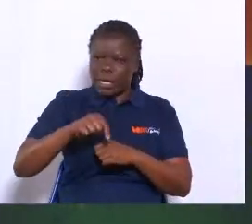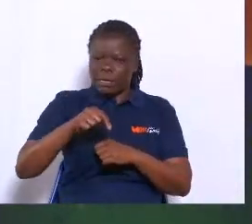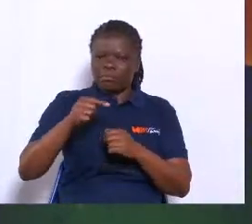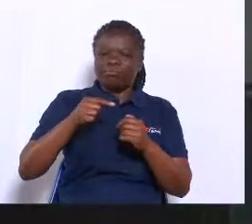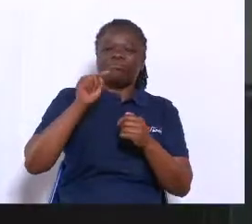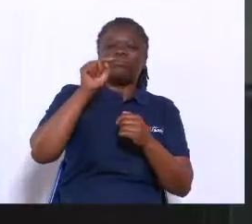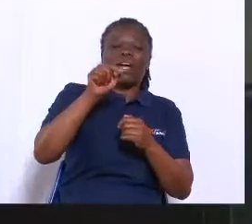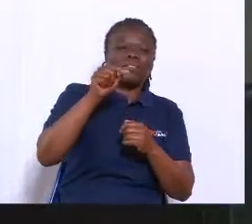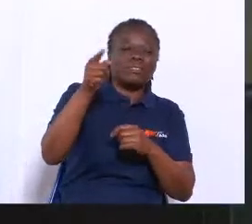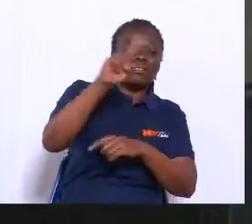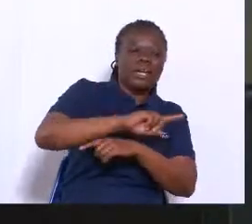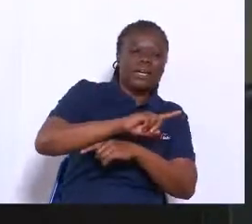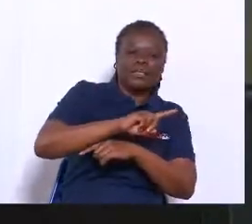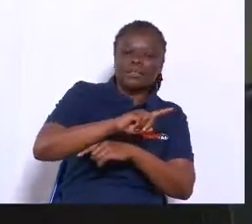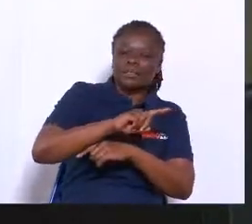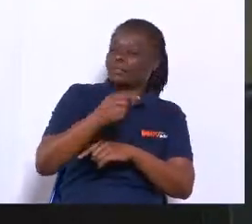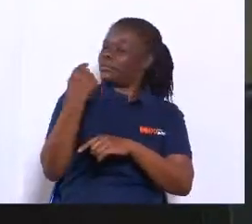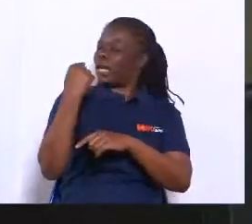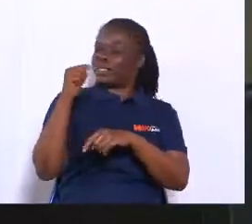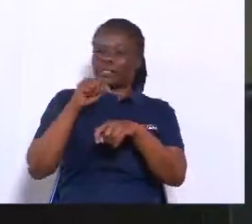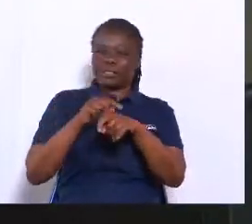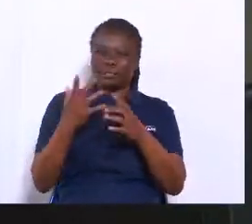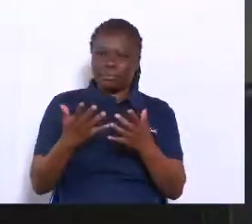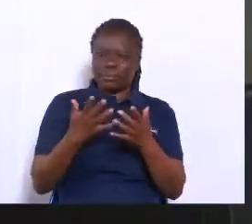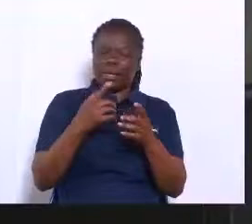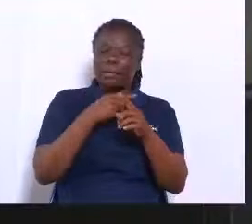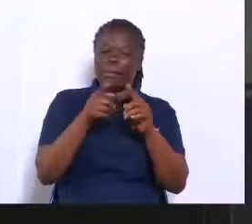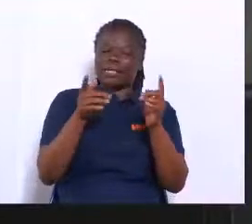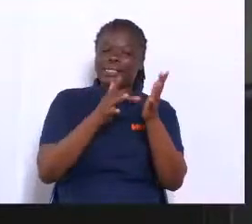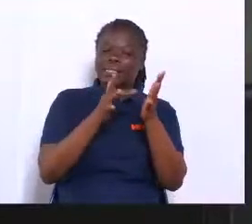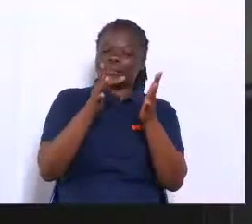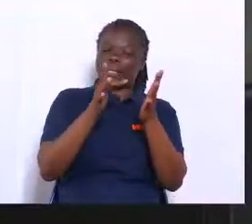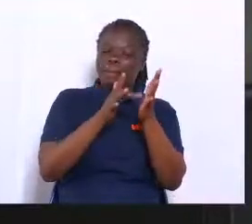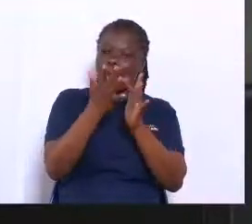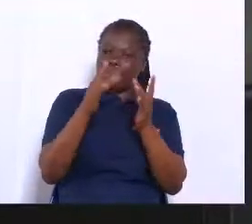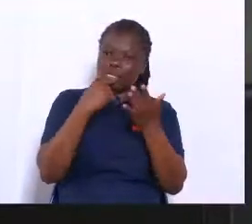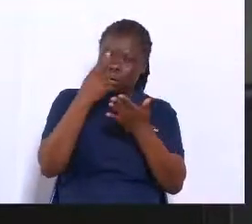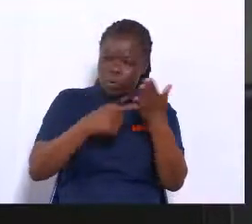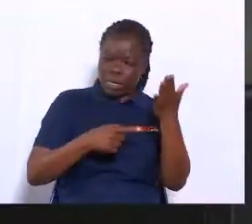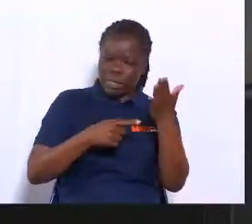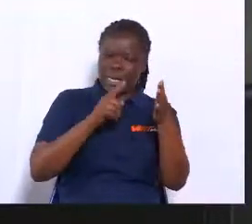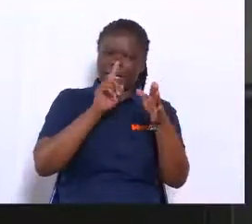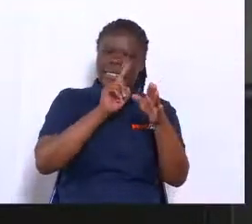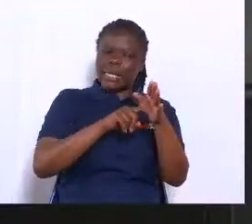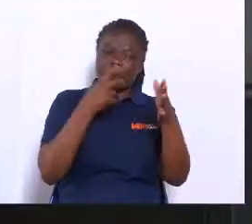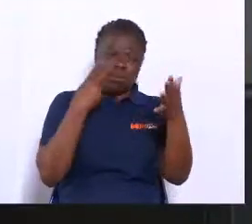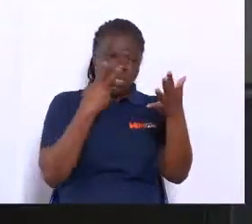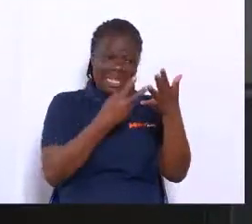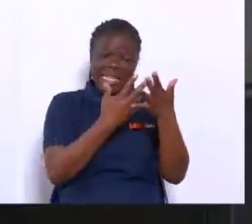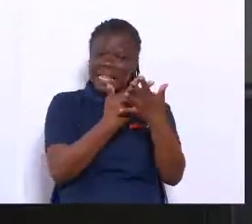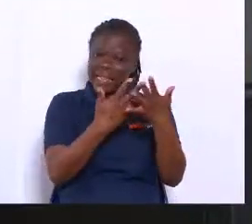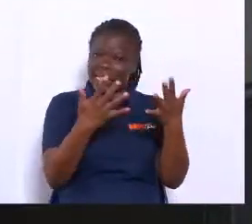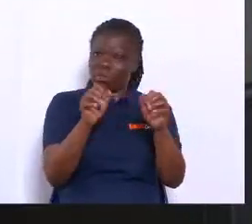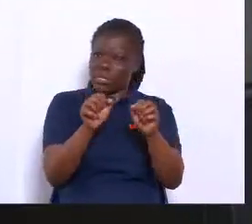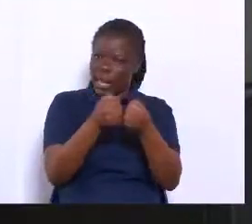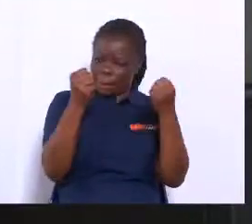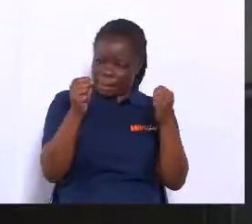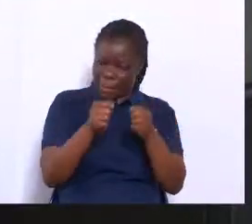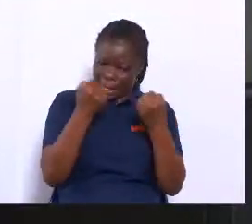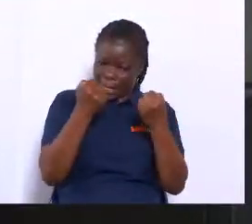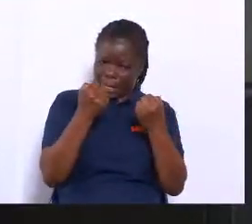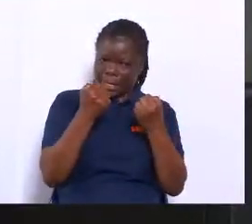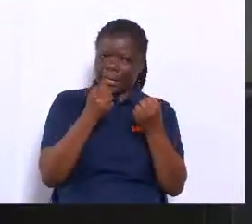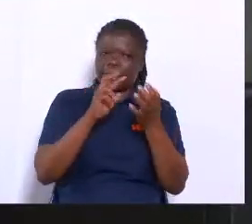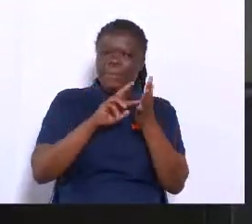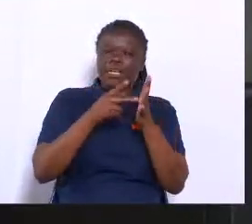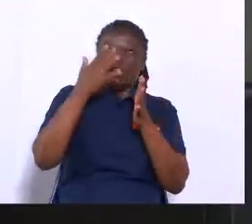that date. The Bible says, when you see these things, know not that he is here, but he is